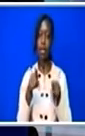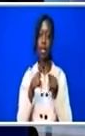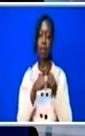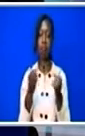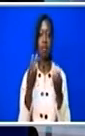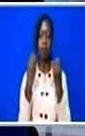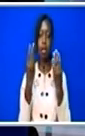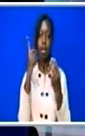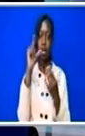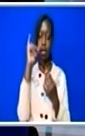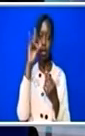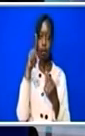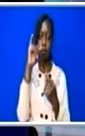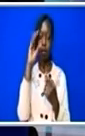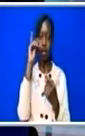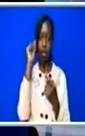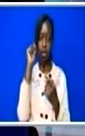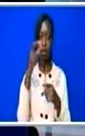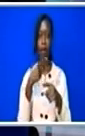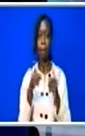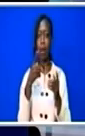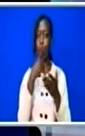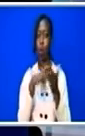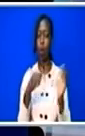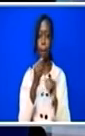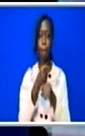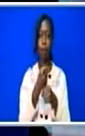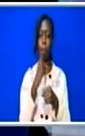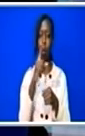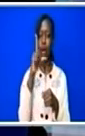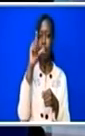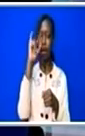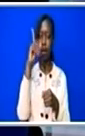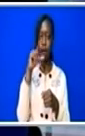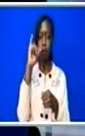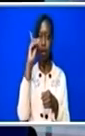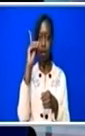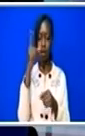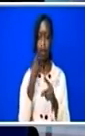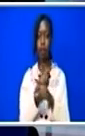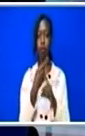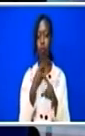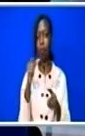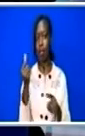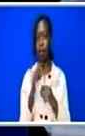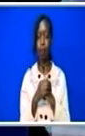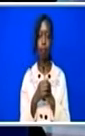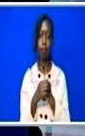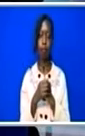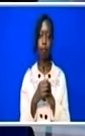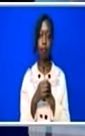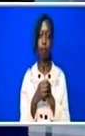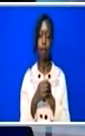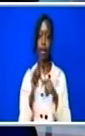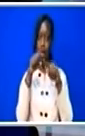then, what distinguishes one lipid from the other is the presence of the number of fatty acids.